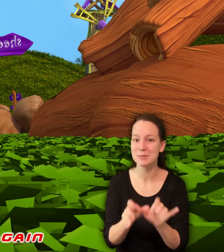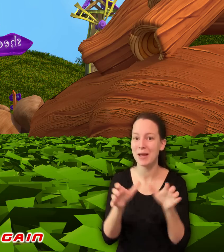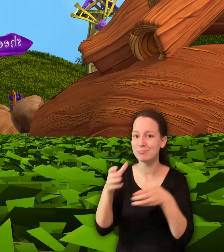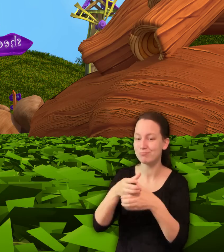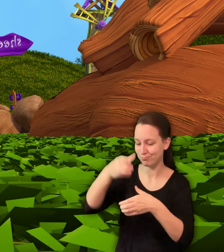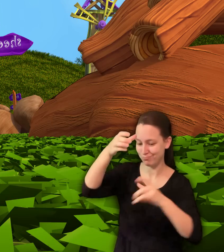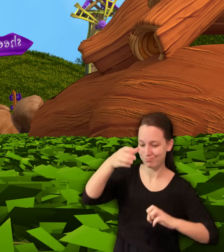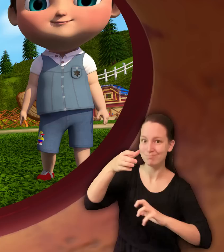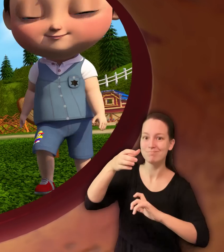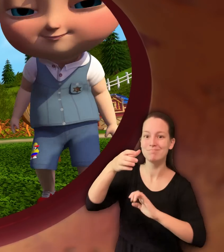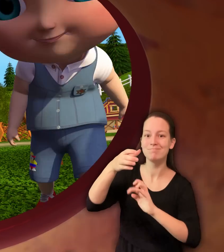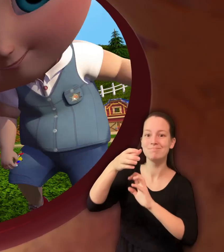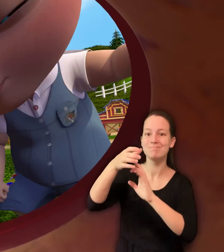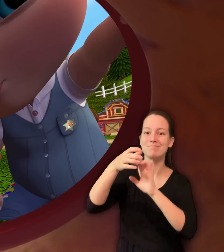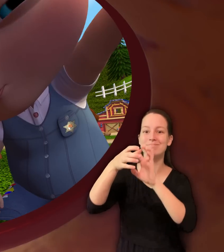spout